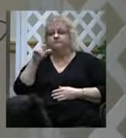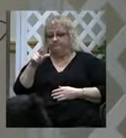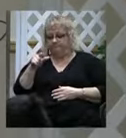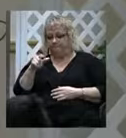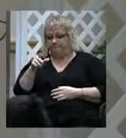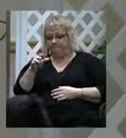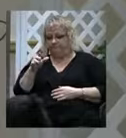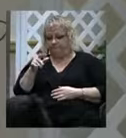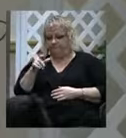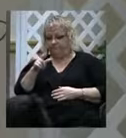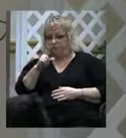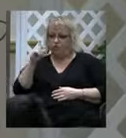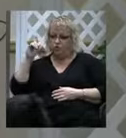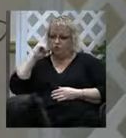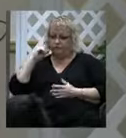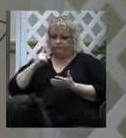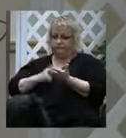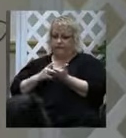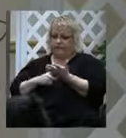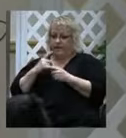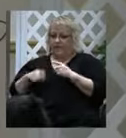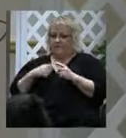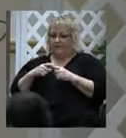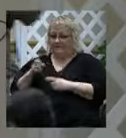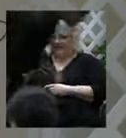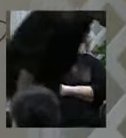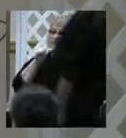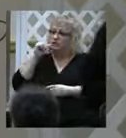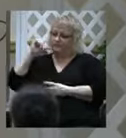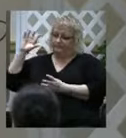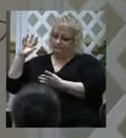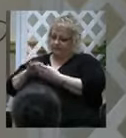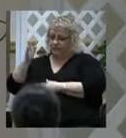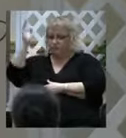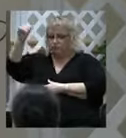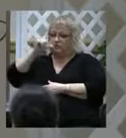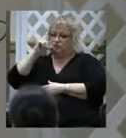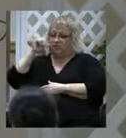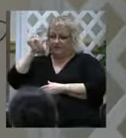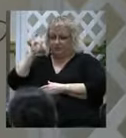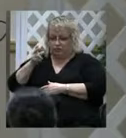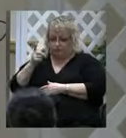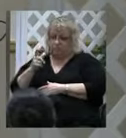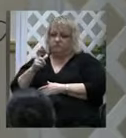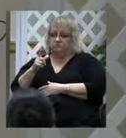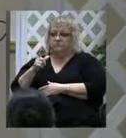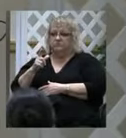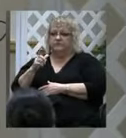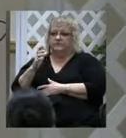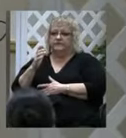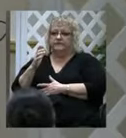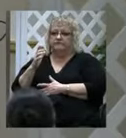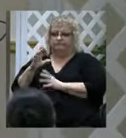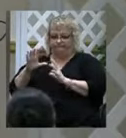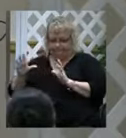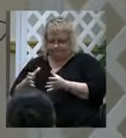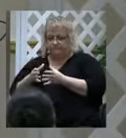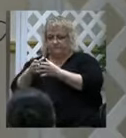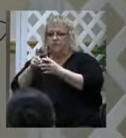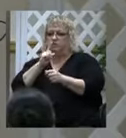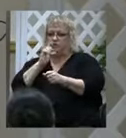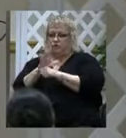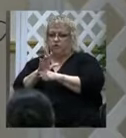were listening about the history yesterday during the presentations, I mean, there was a very concerted effort to